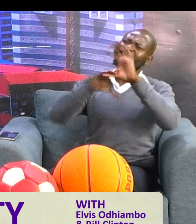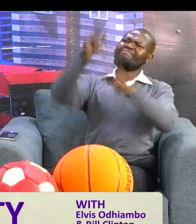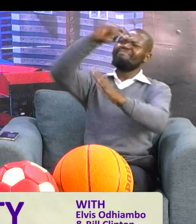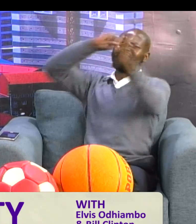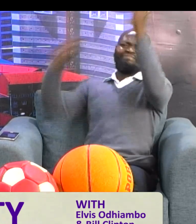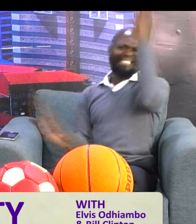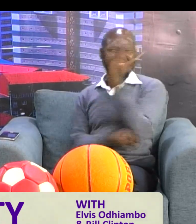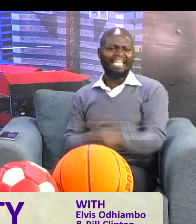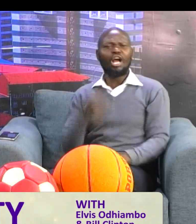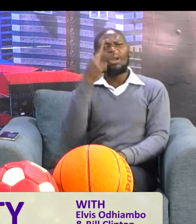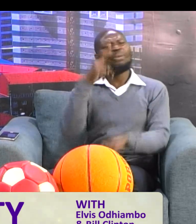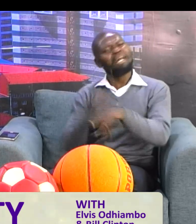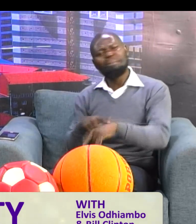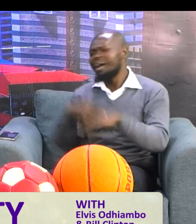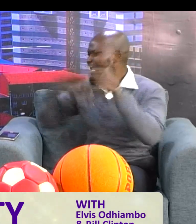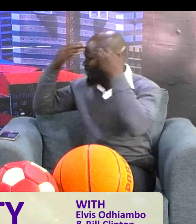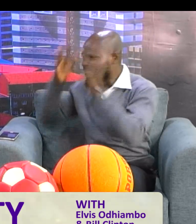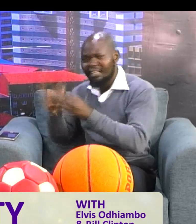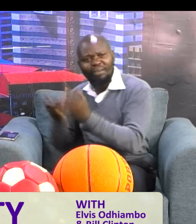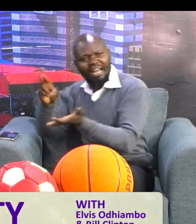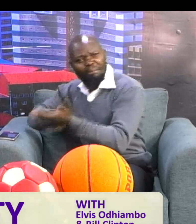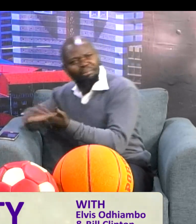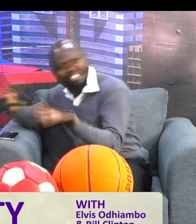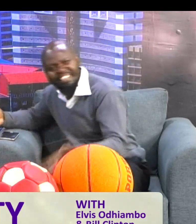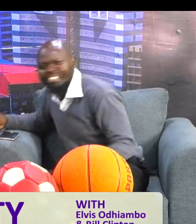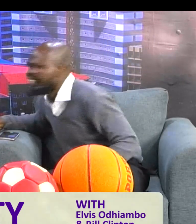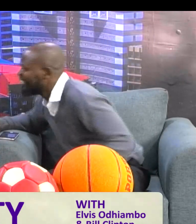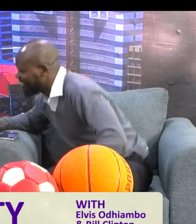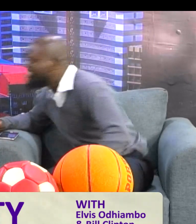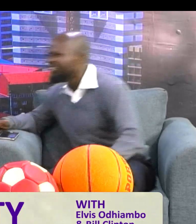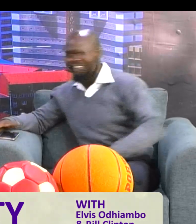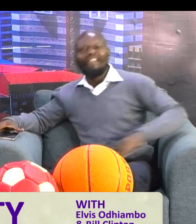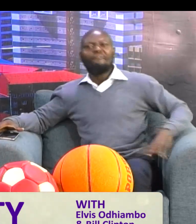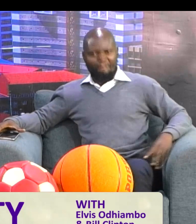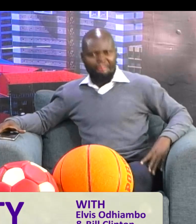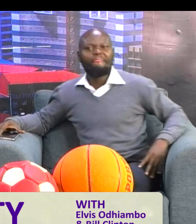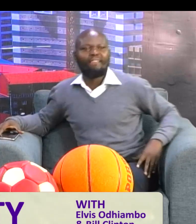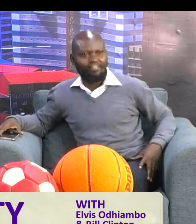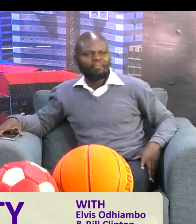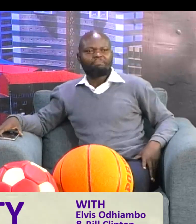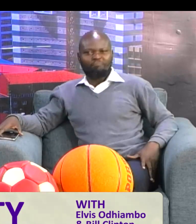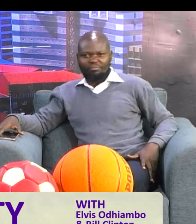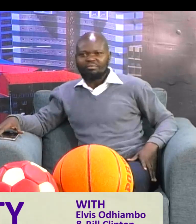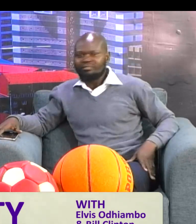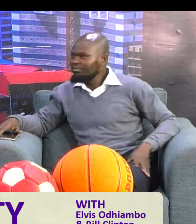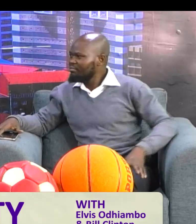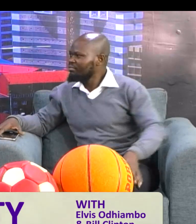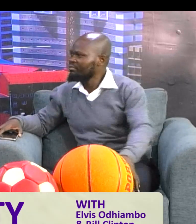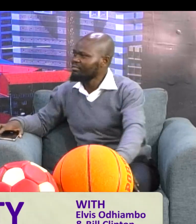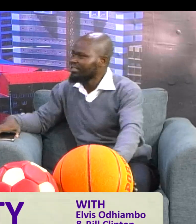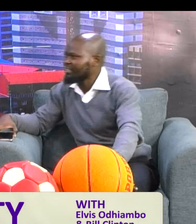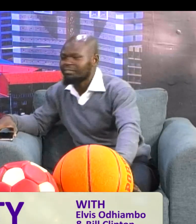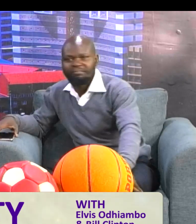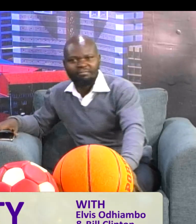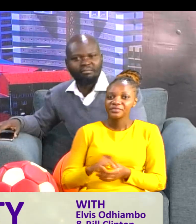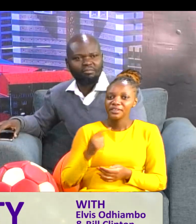then Chelsea was always at the top. But right now, behind 2 seasons in a row. What is the problem? Well, I like